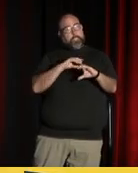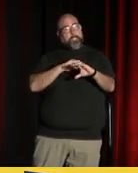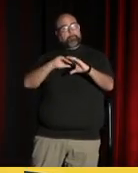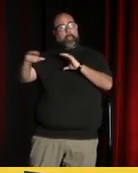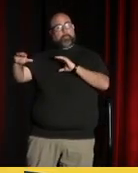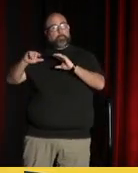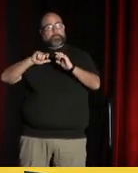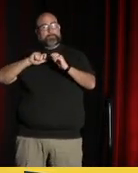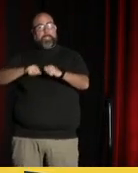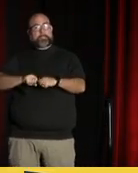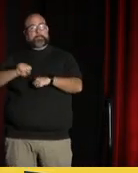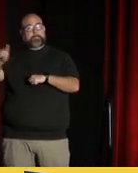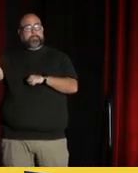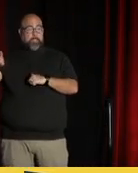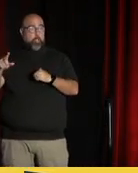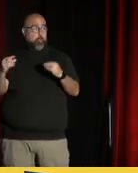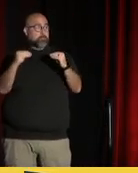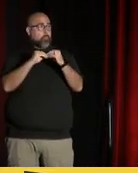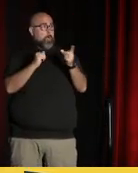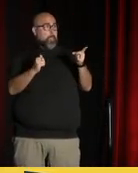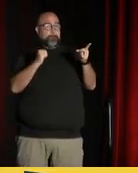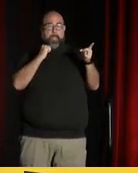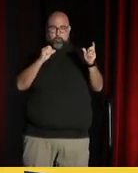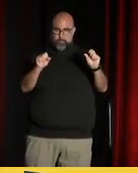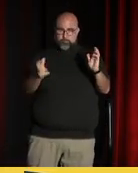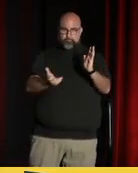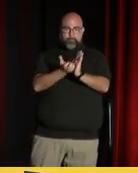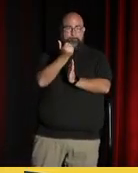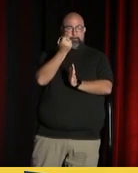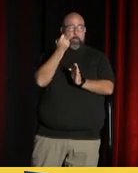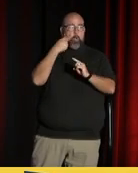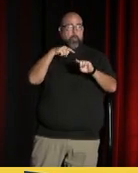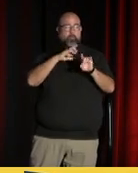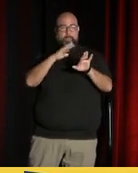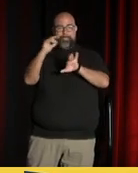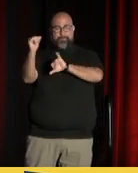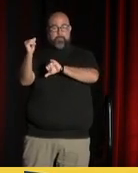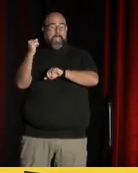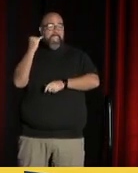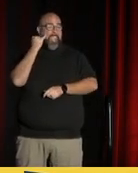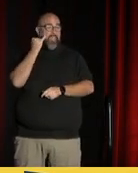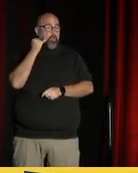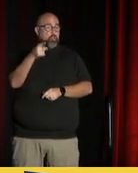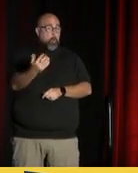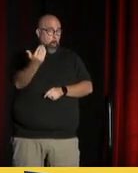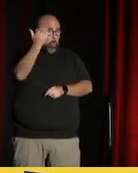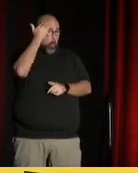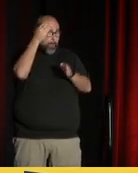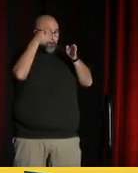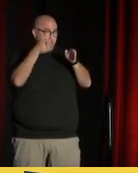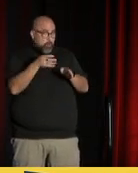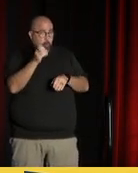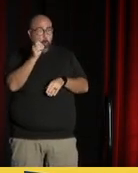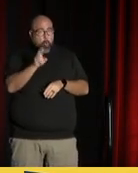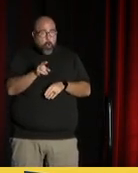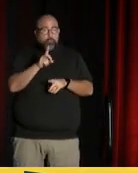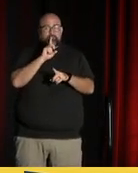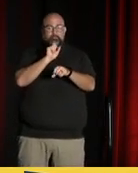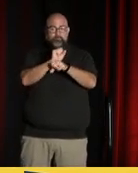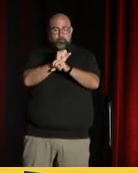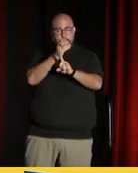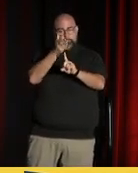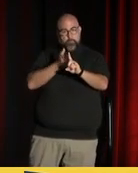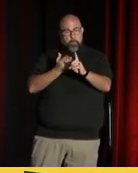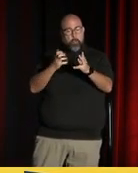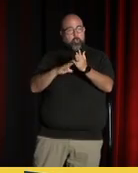them, text it to them. There's more in the back that you can grab as you leave. If you know somebody, or if you are that person that would love to